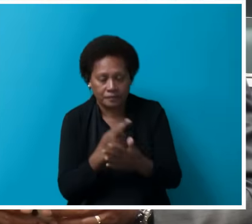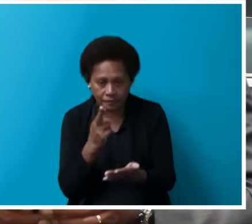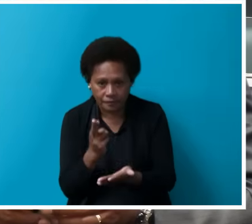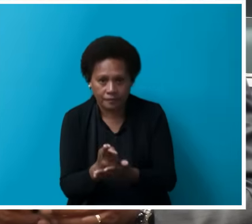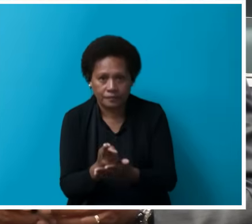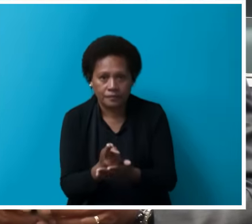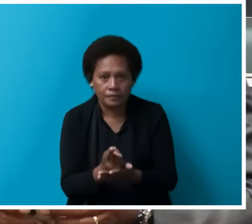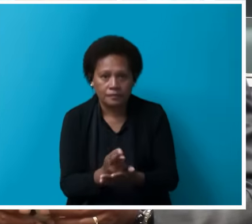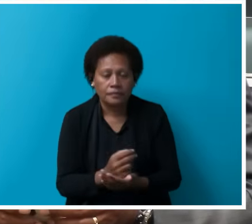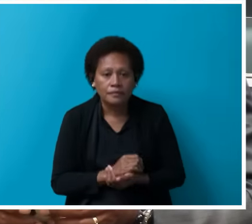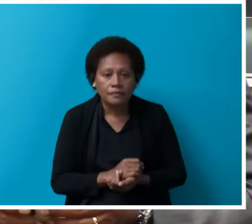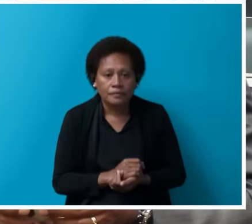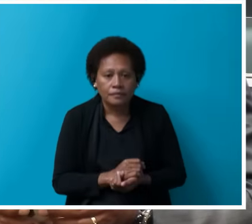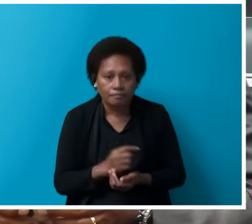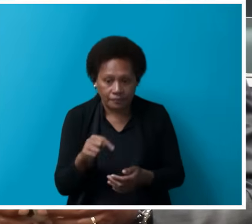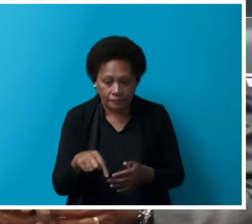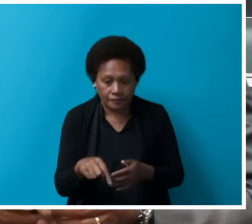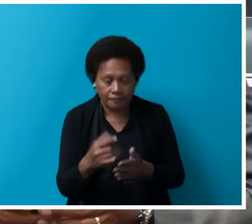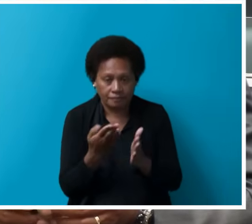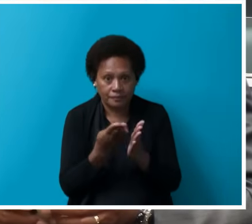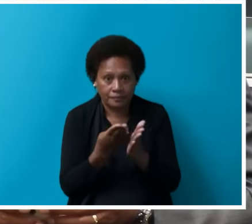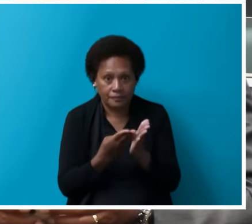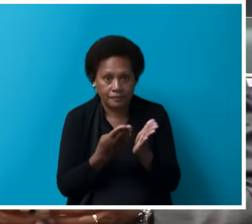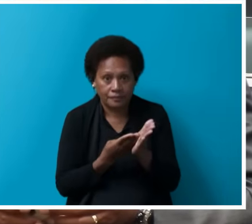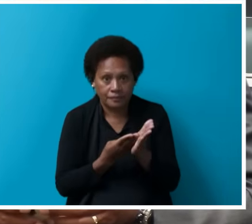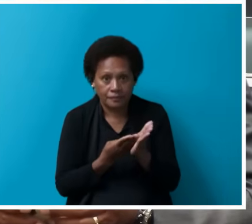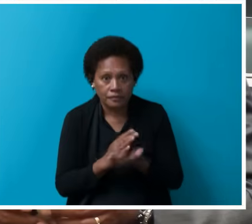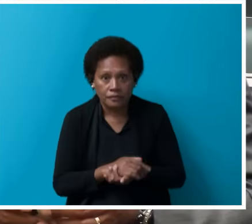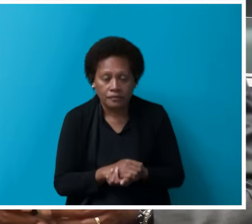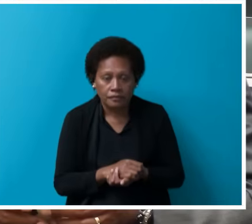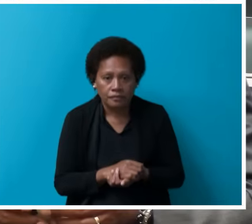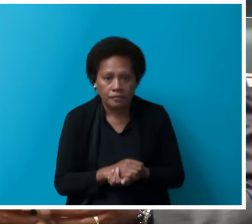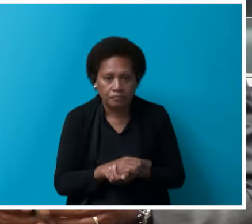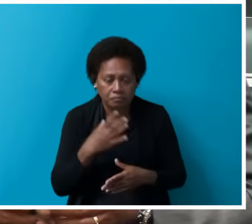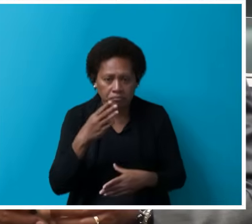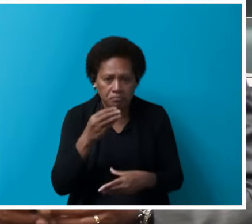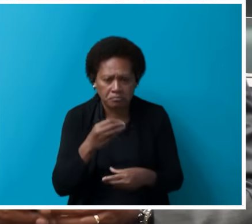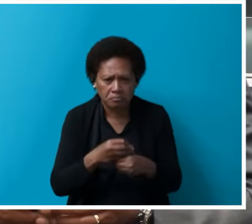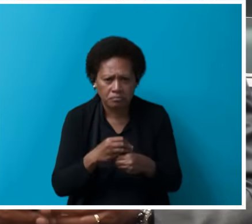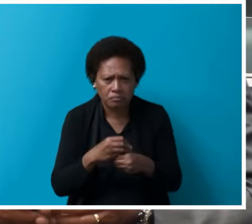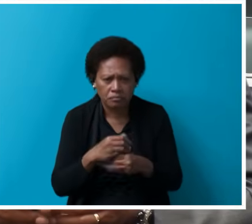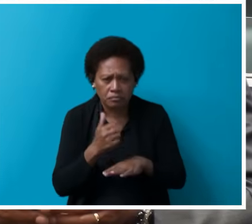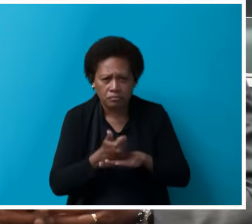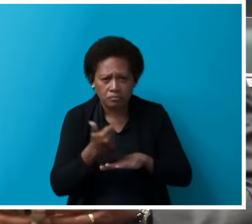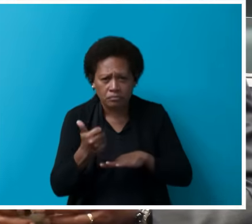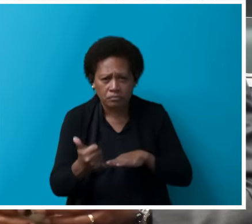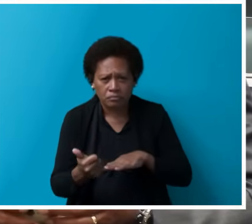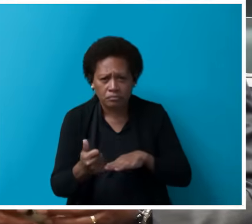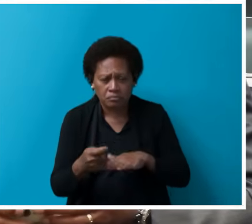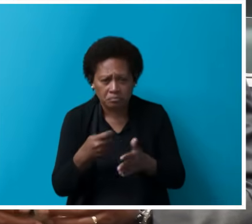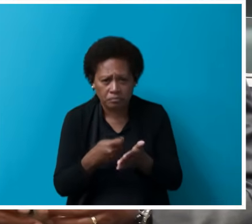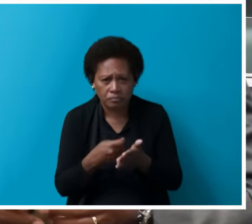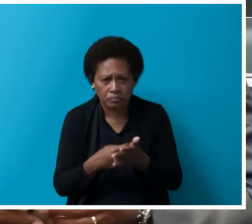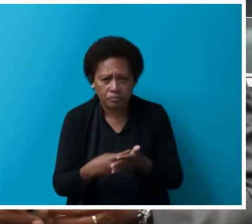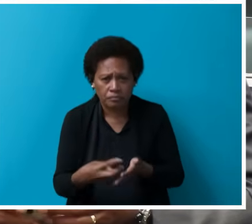So, for this budget, Mr. Speaker said, total government revenue is projected at